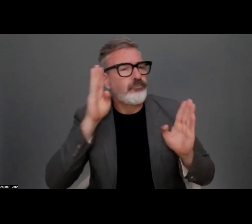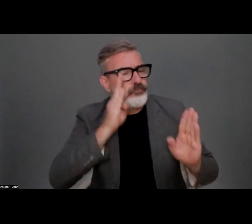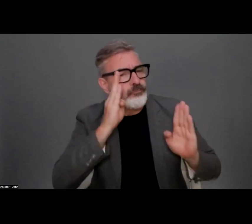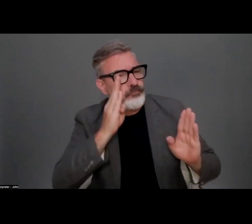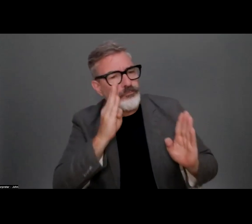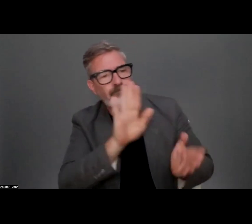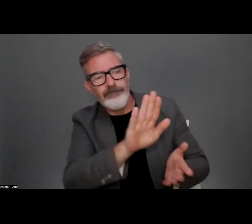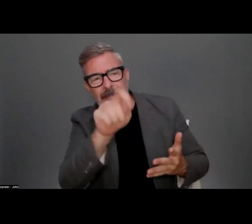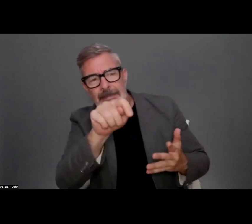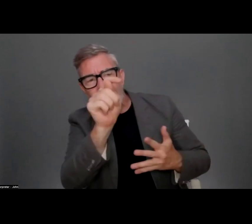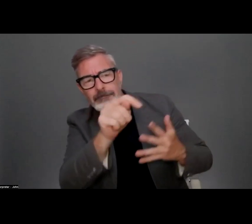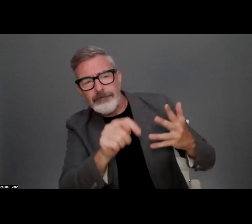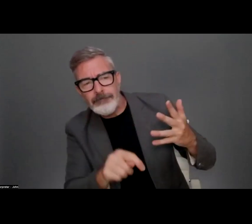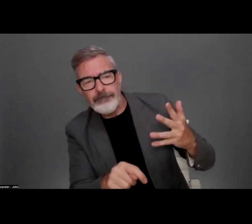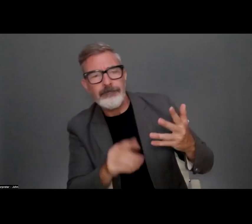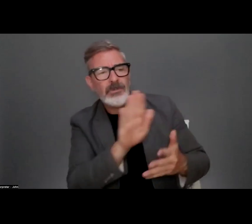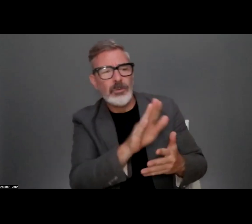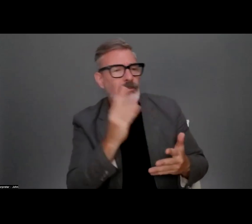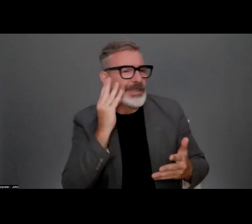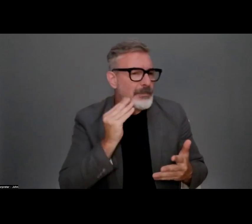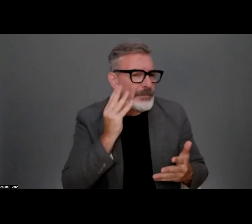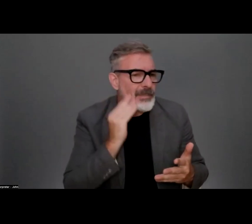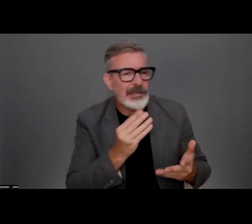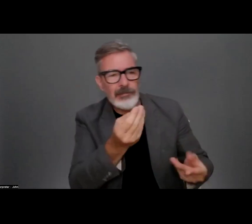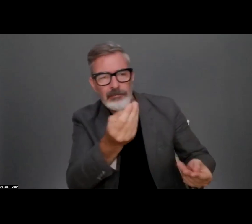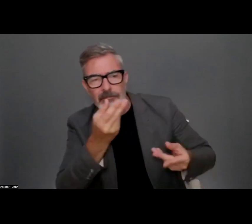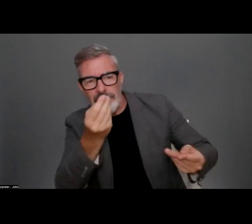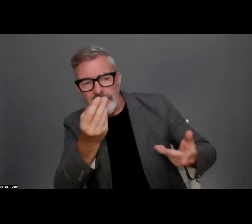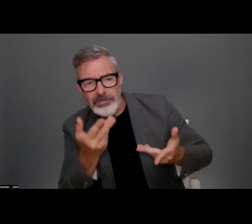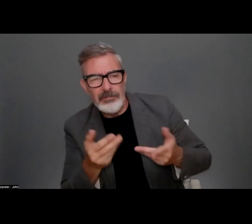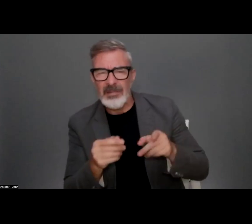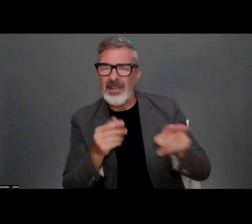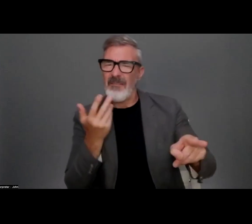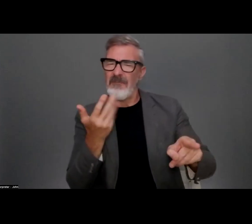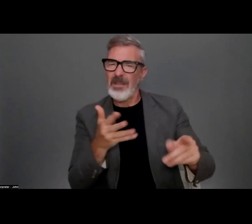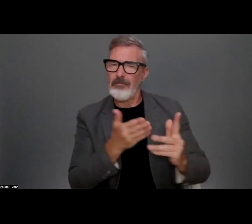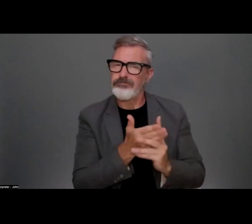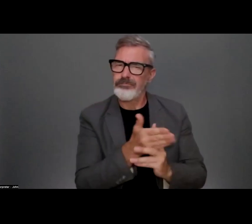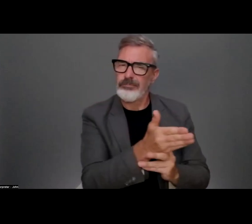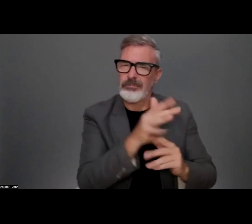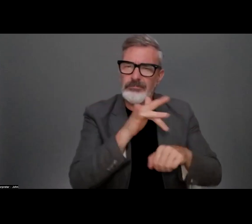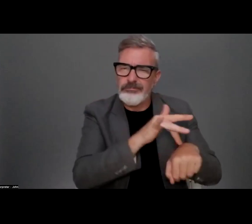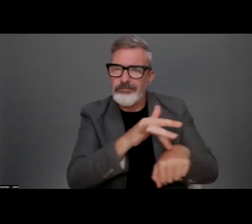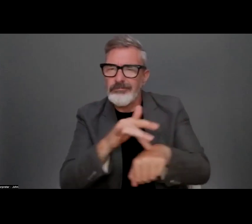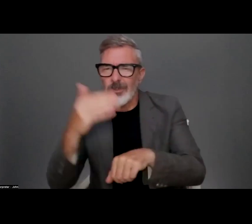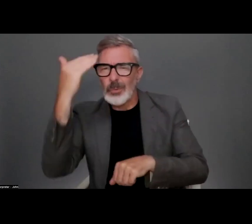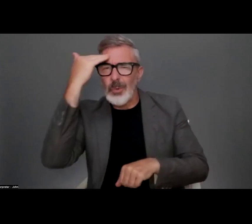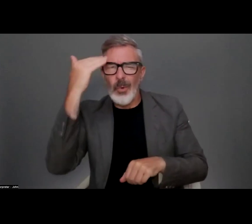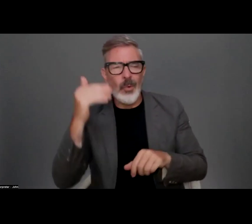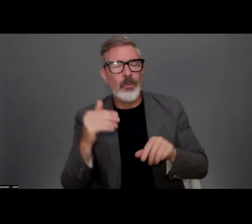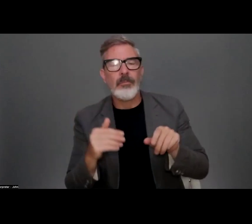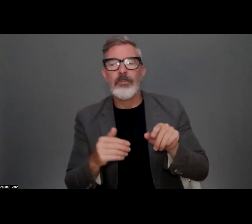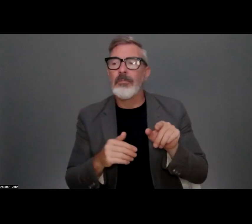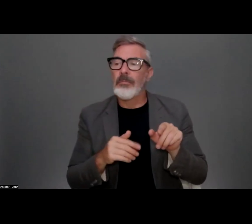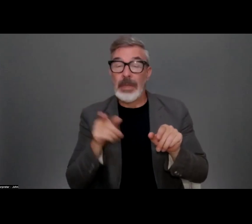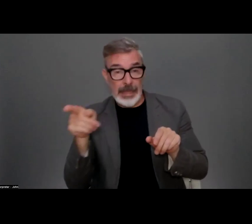to their team members' experiences. So lived experience is very key here. To accommodate their requests were more